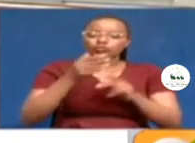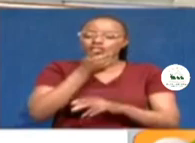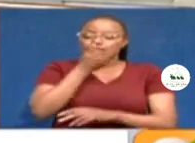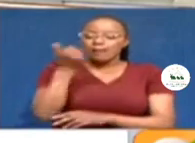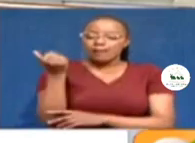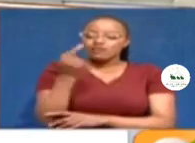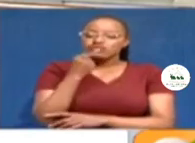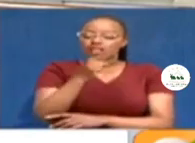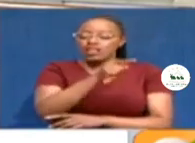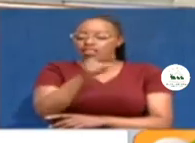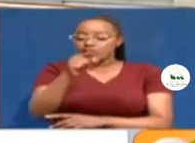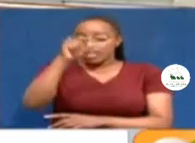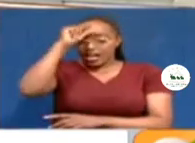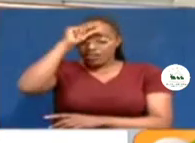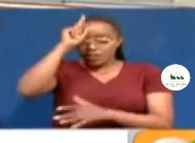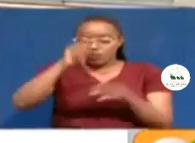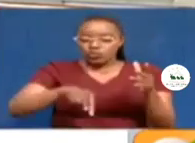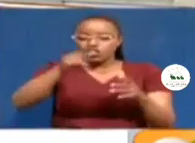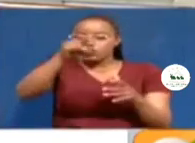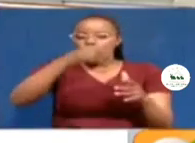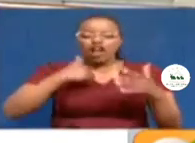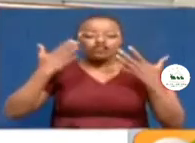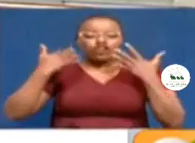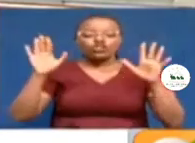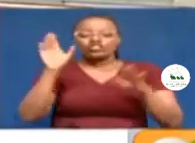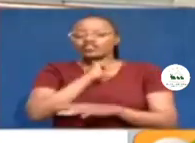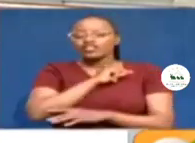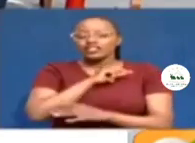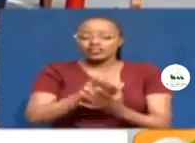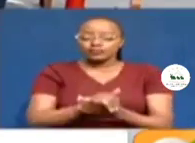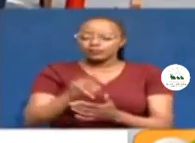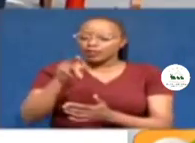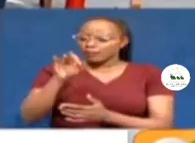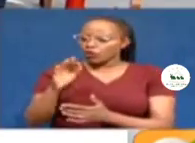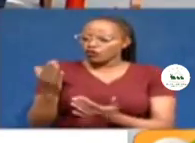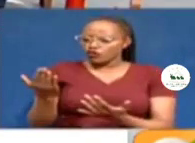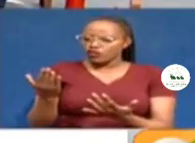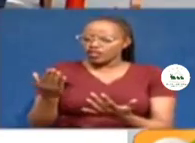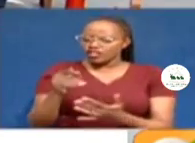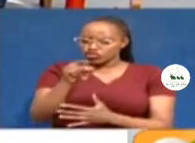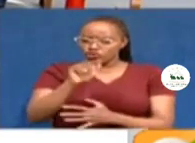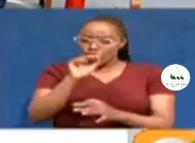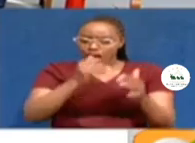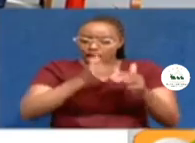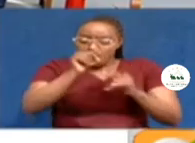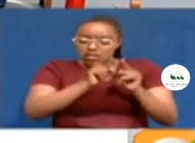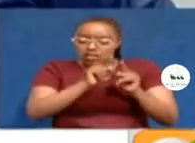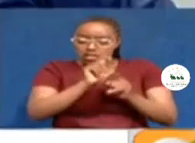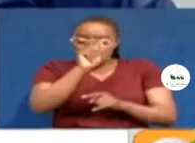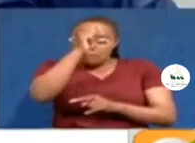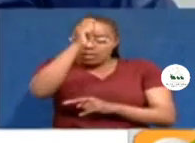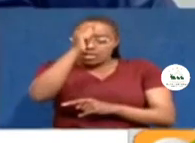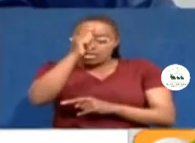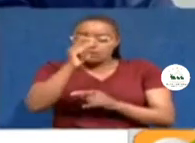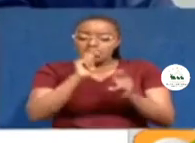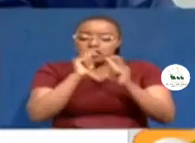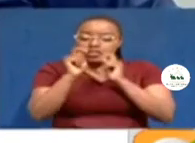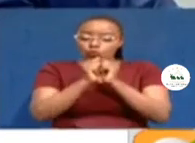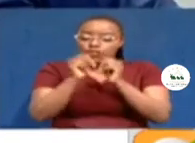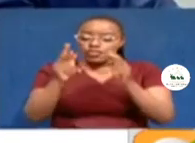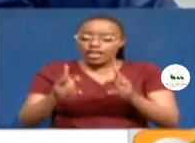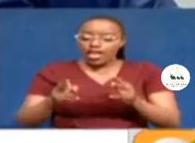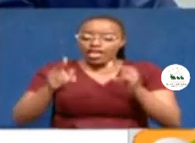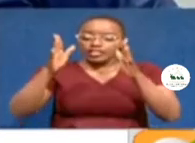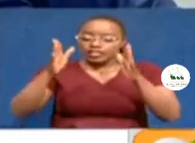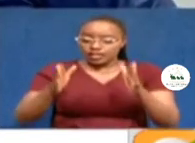to tell this government that you have lost it. Yeah. Prof, immediately following the president's interview with the